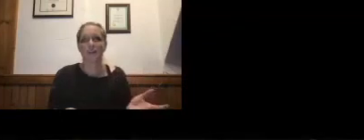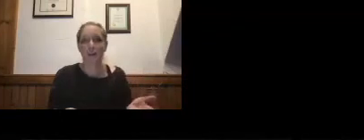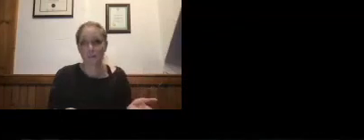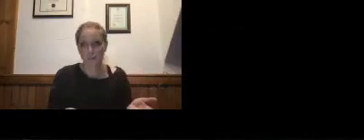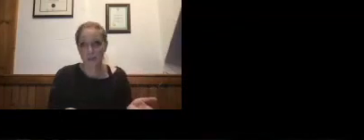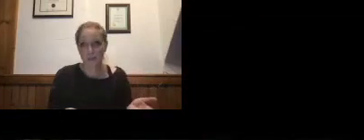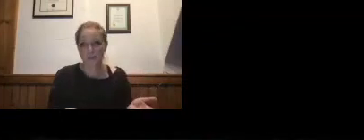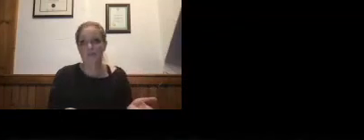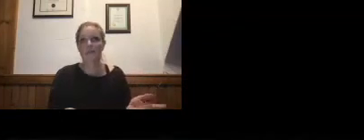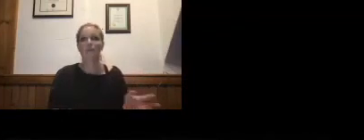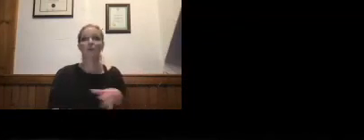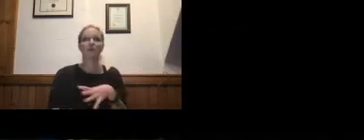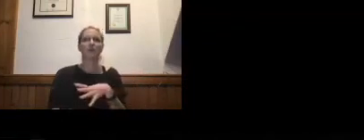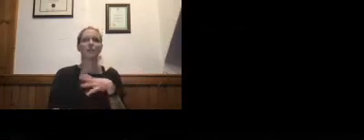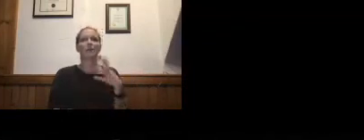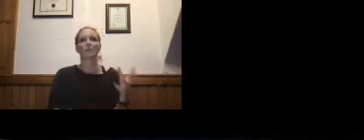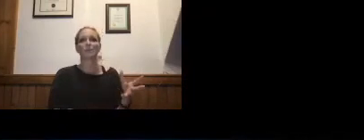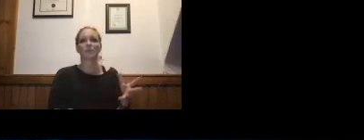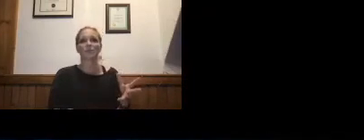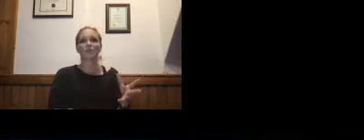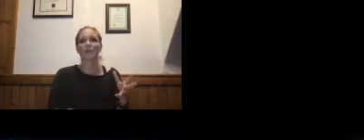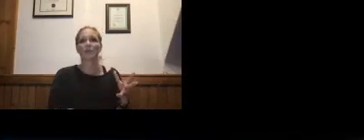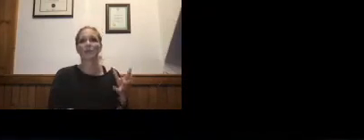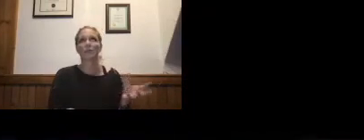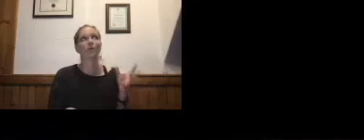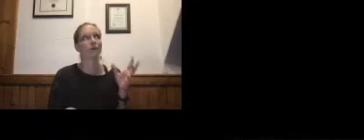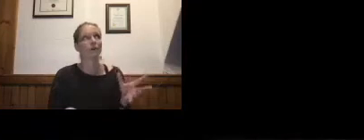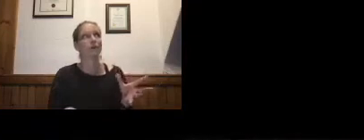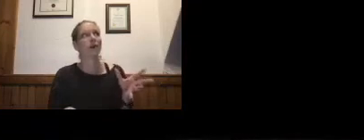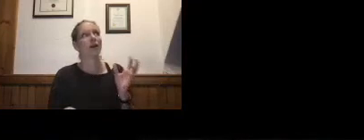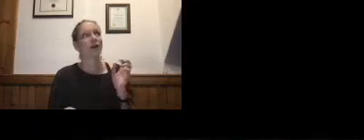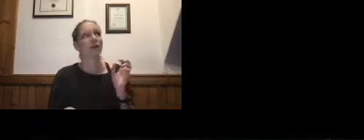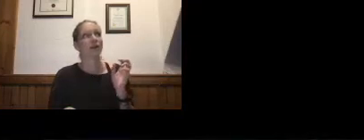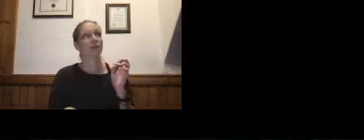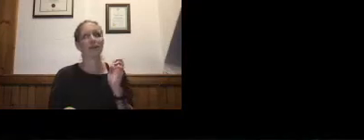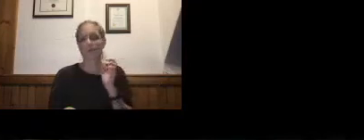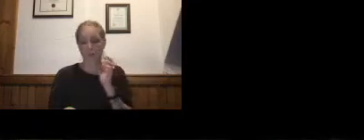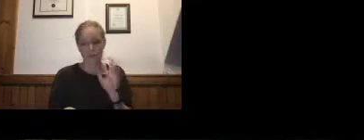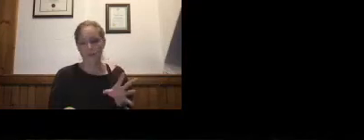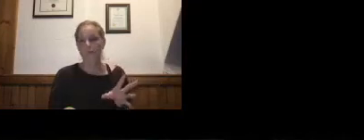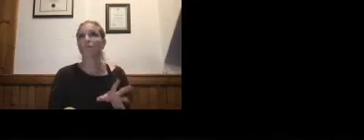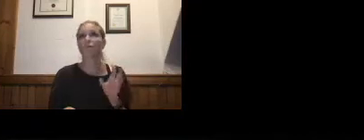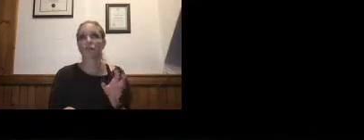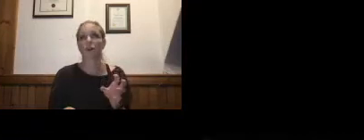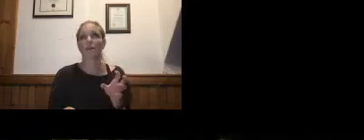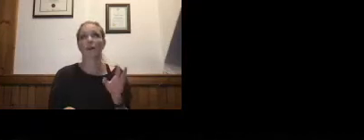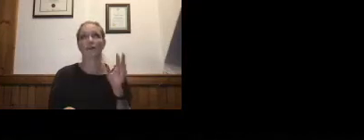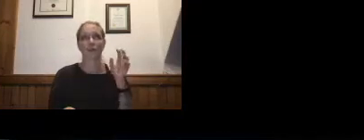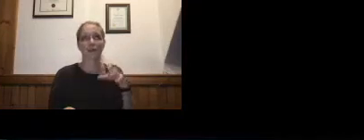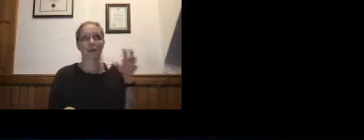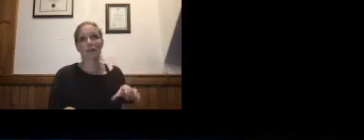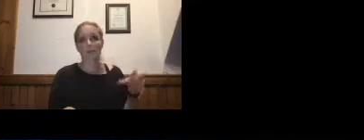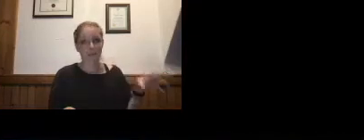DNA repair proteins. So these rogue DNA repair proteins, you know, they didn't mean to go rogue. they're really just trying to do their job